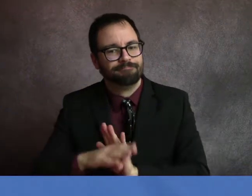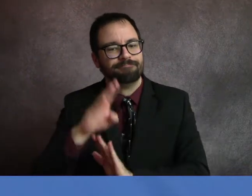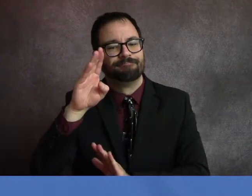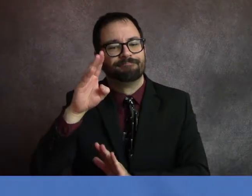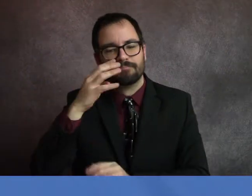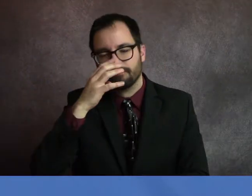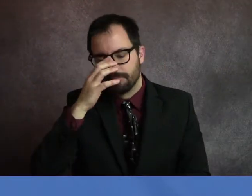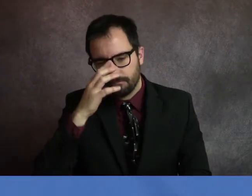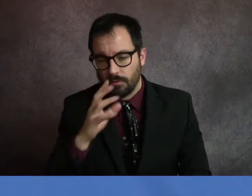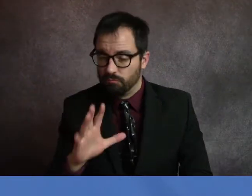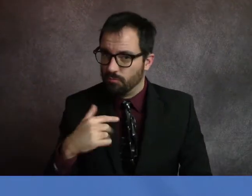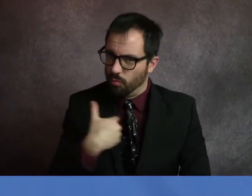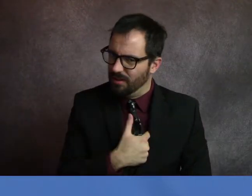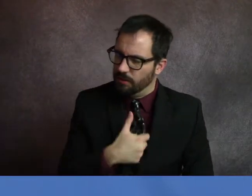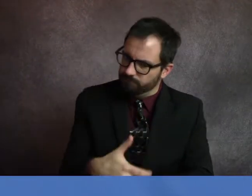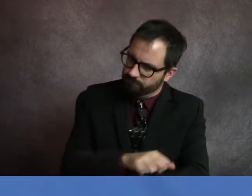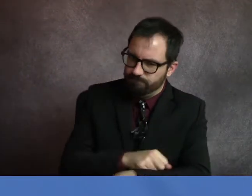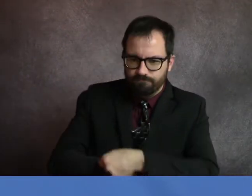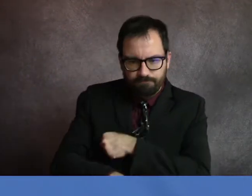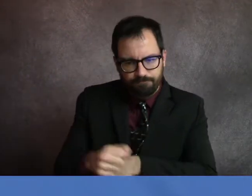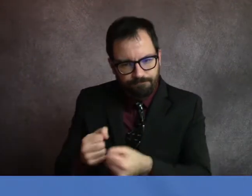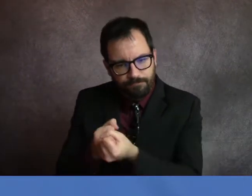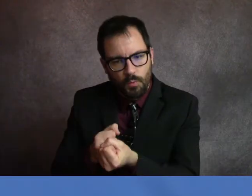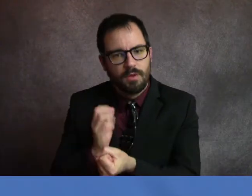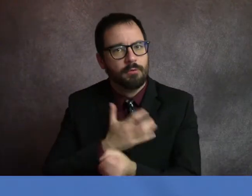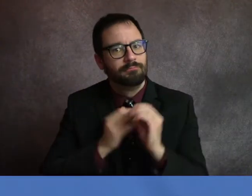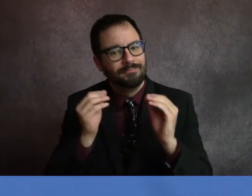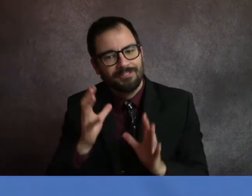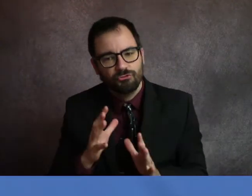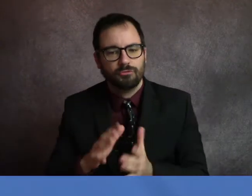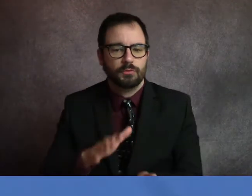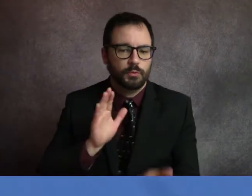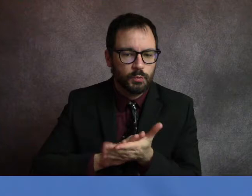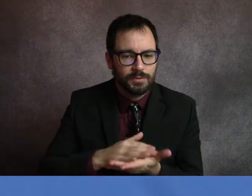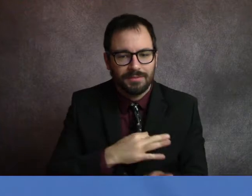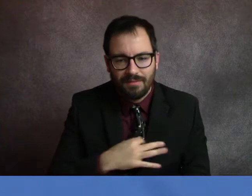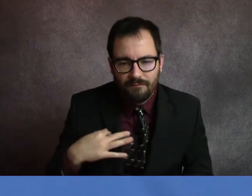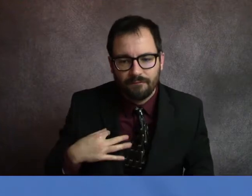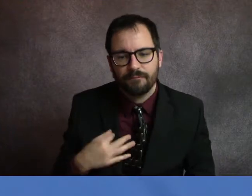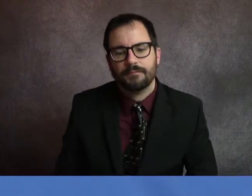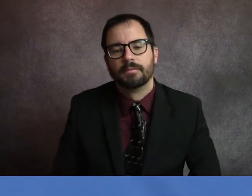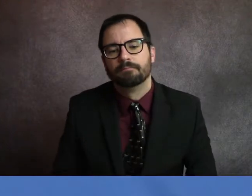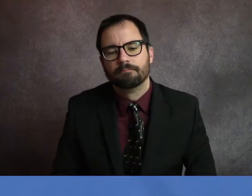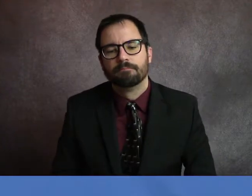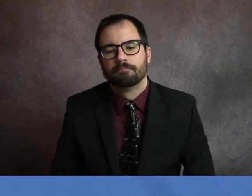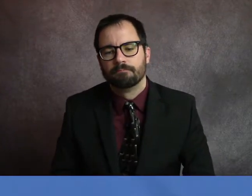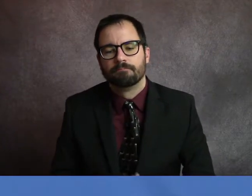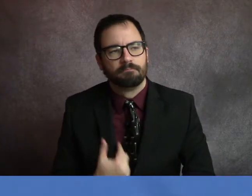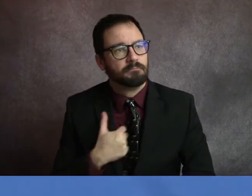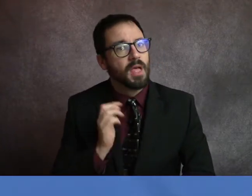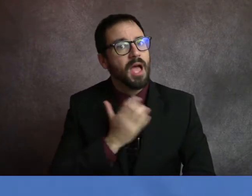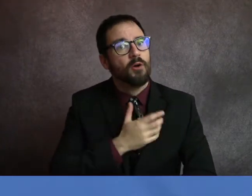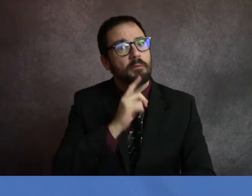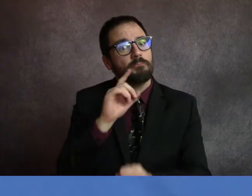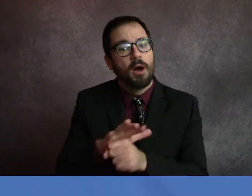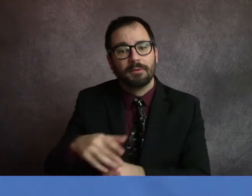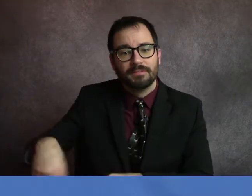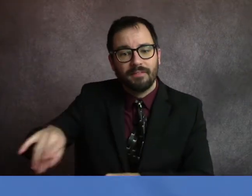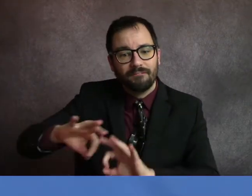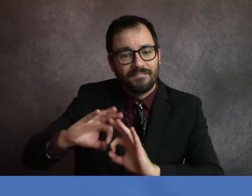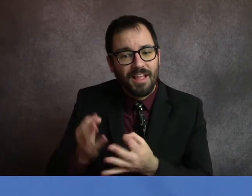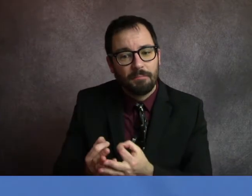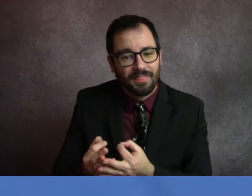involved. We're going to continue to support our teachers and our school staff in this work. And we're going to keep our promise to the families of